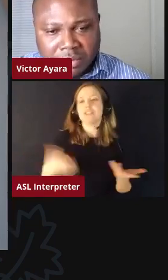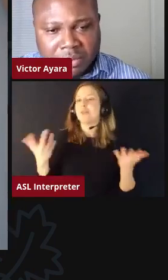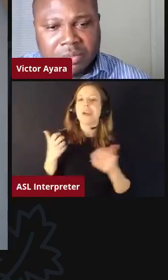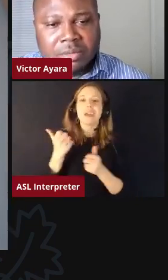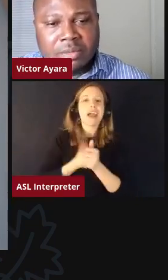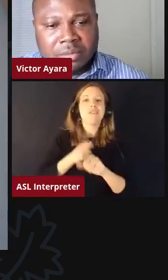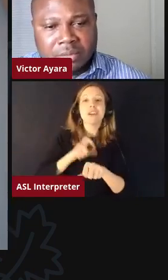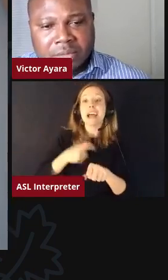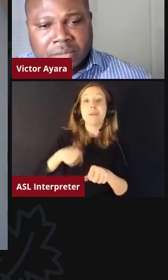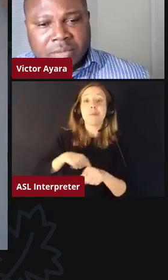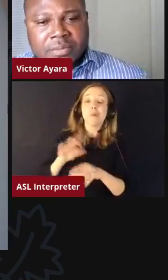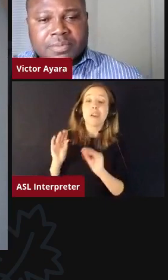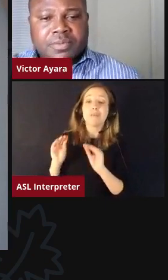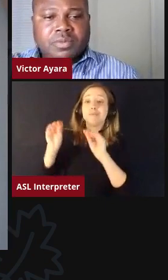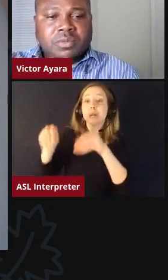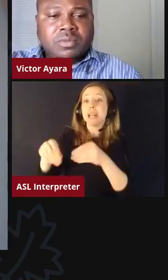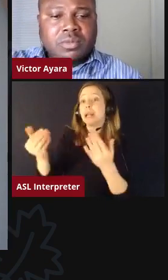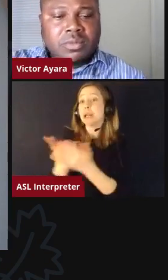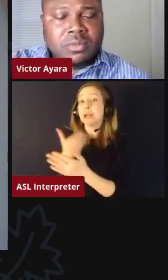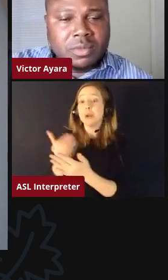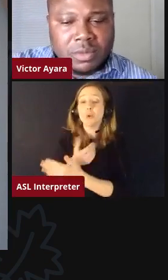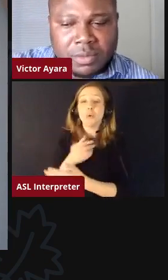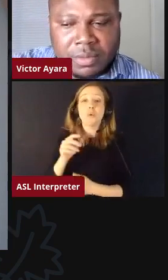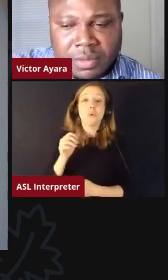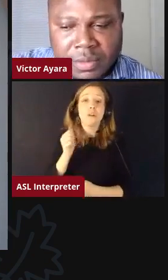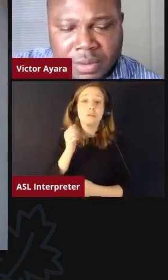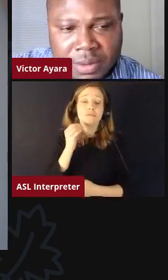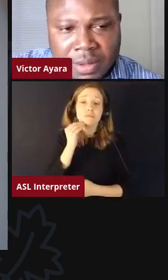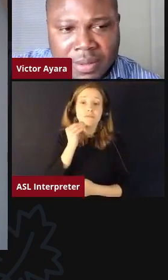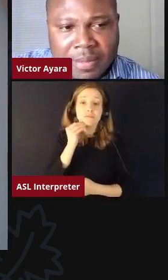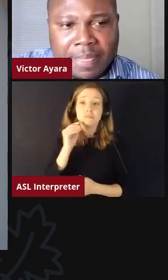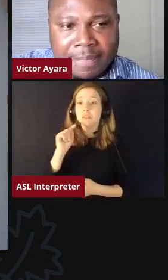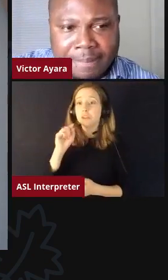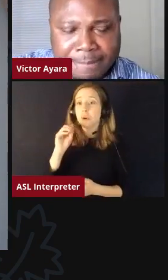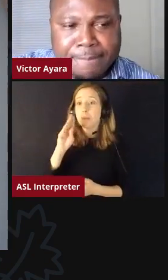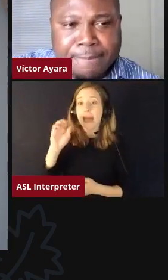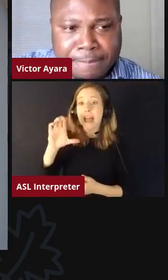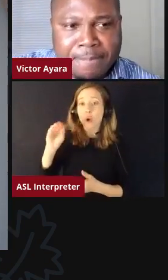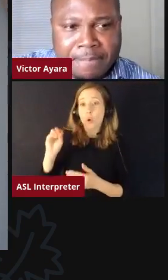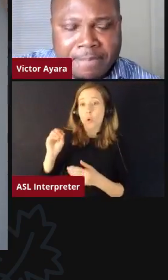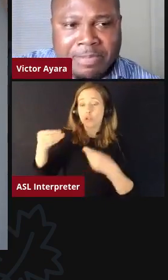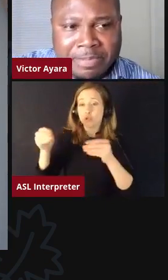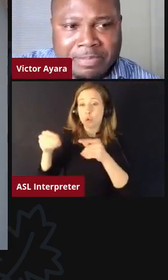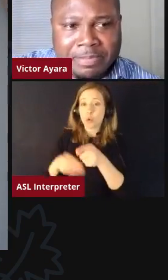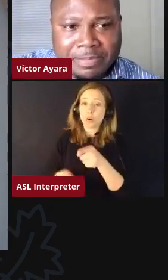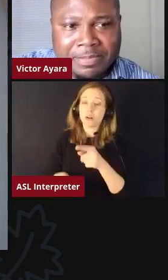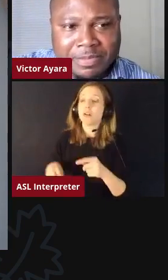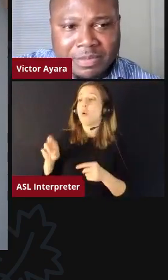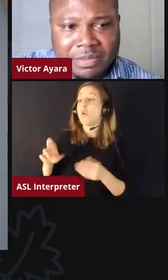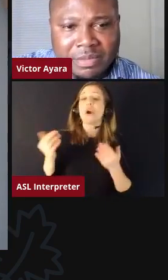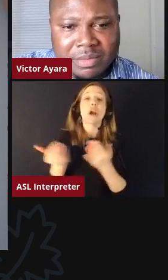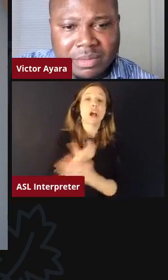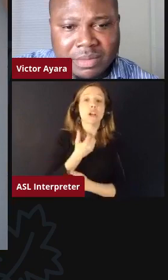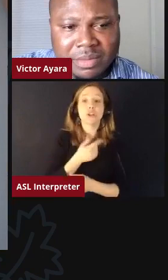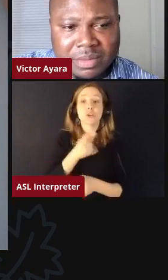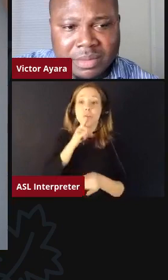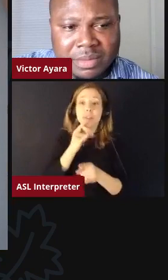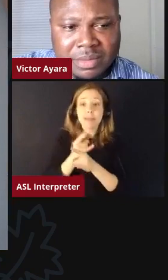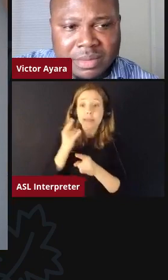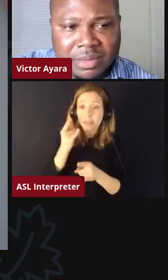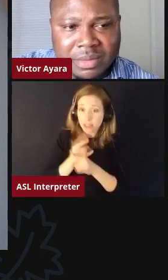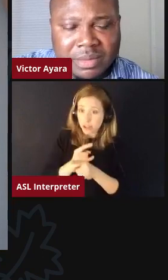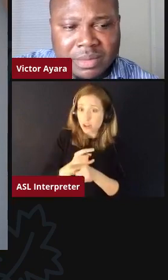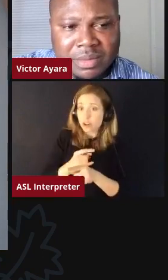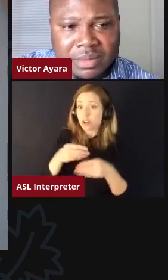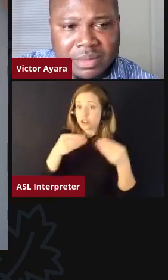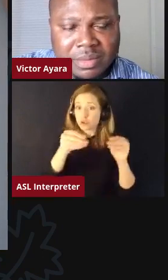every time you put in another liquor store, this is going to make the environment less,